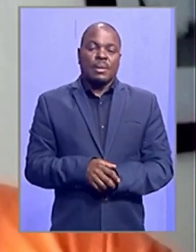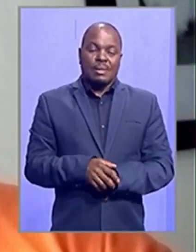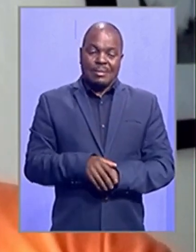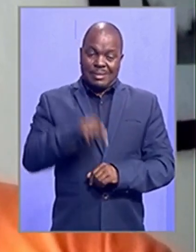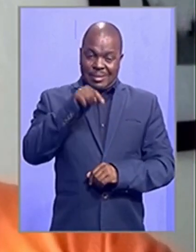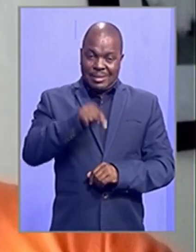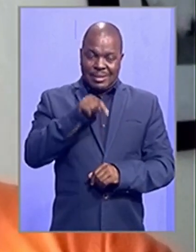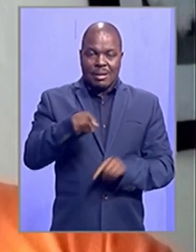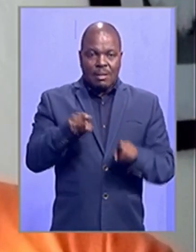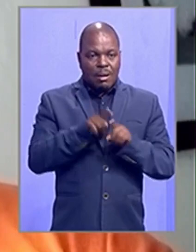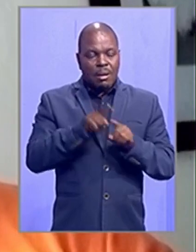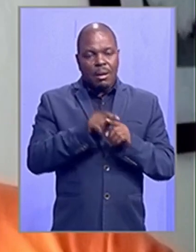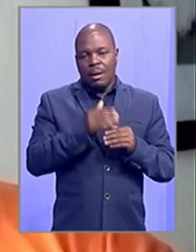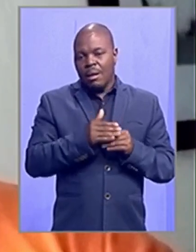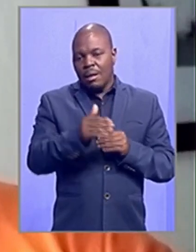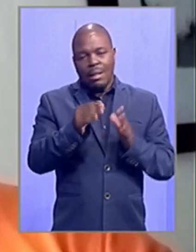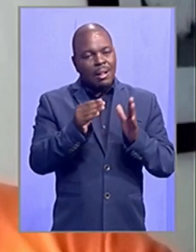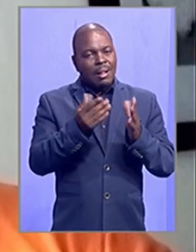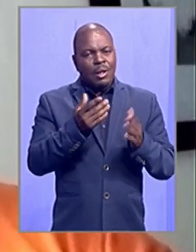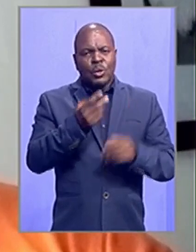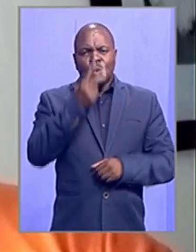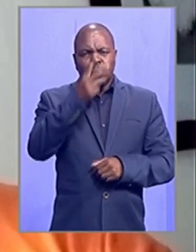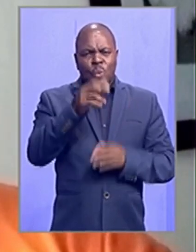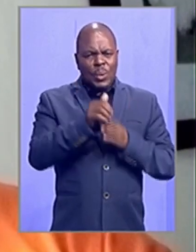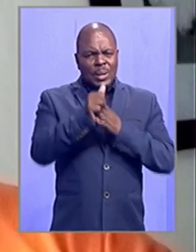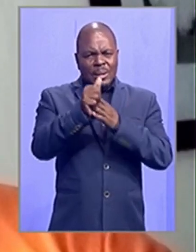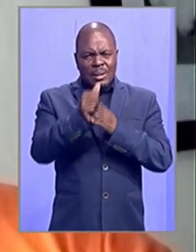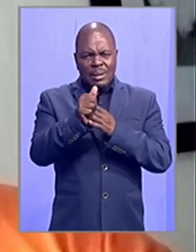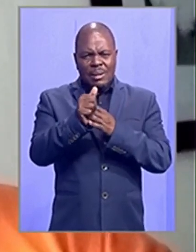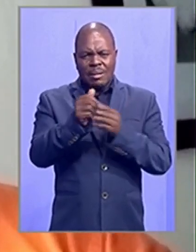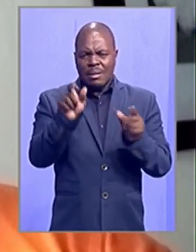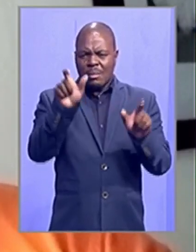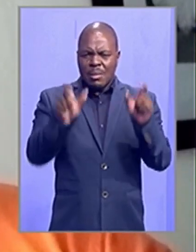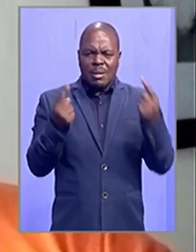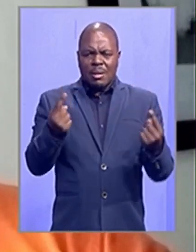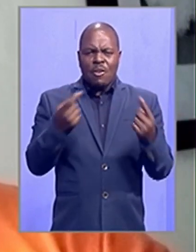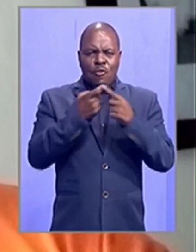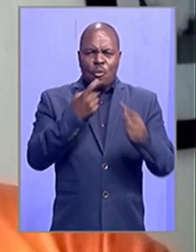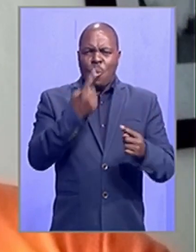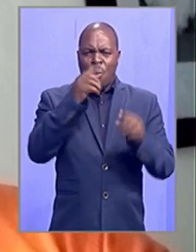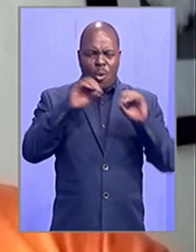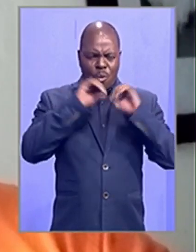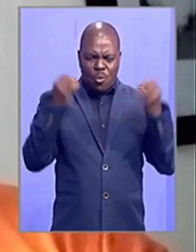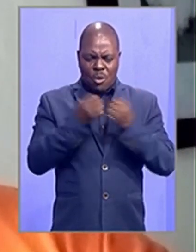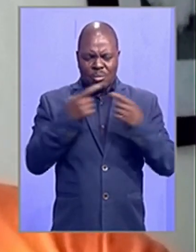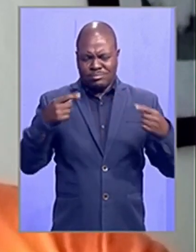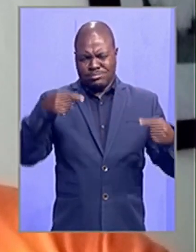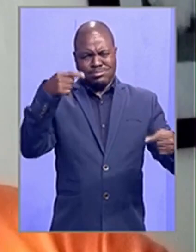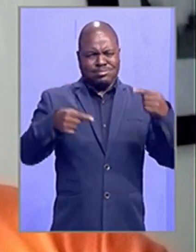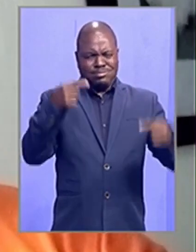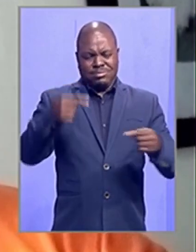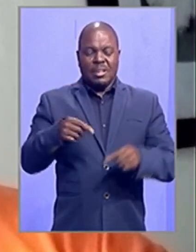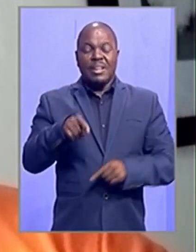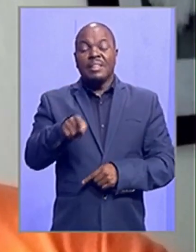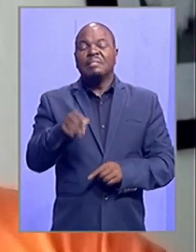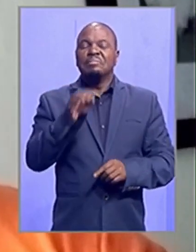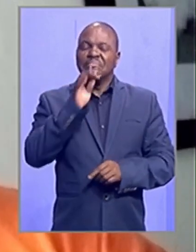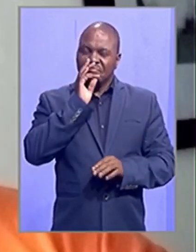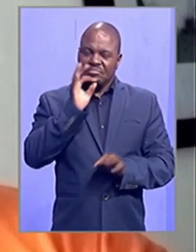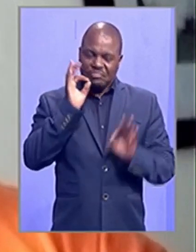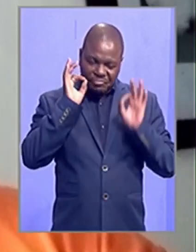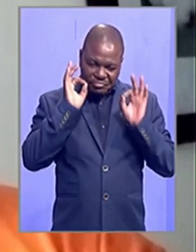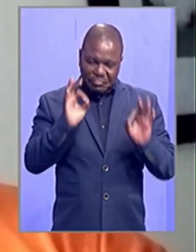is history in the making when two leaders of one organization takes each other to court. It's an indictment that the ANC